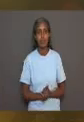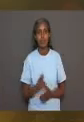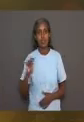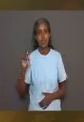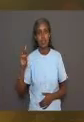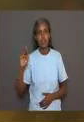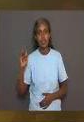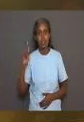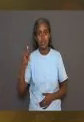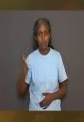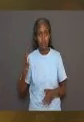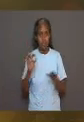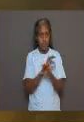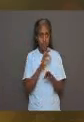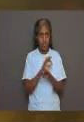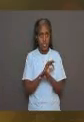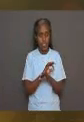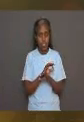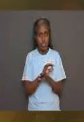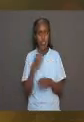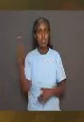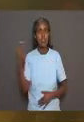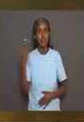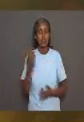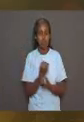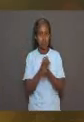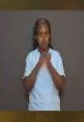Trigonometric functions can even be used to